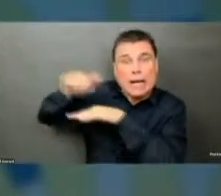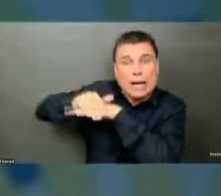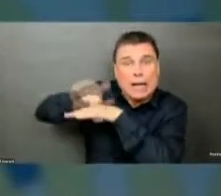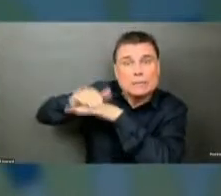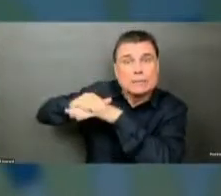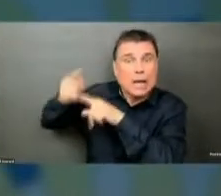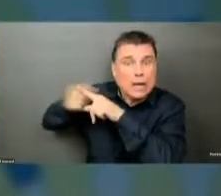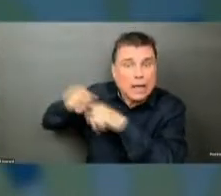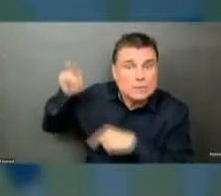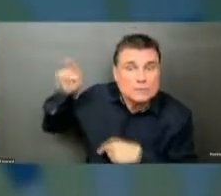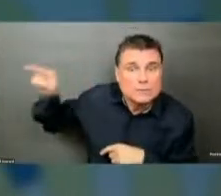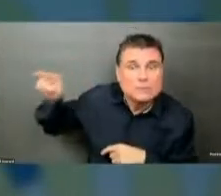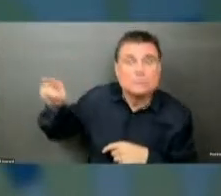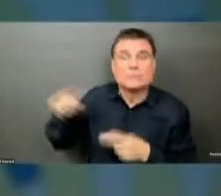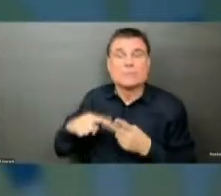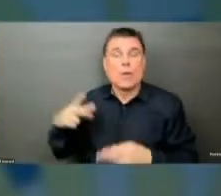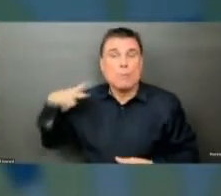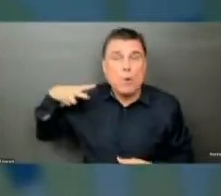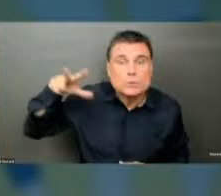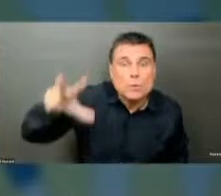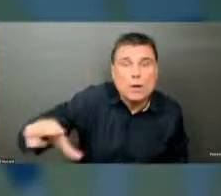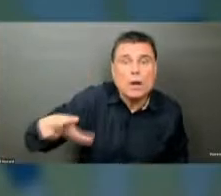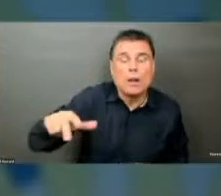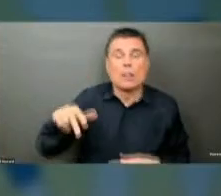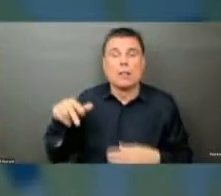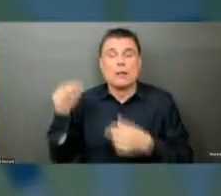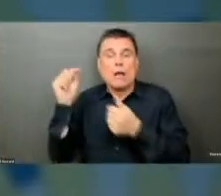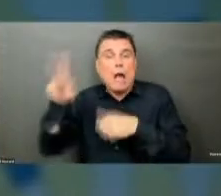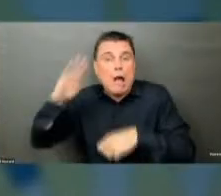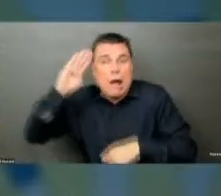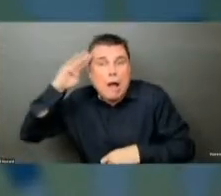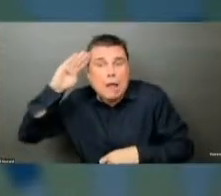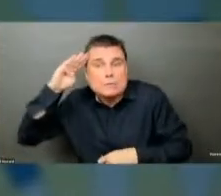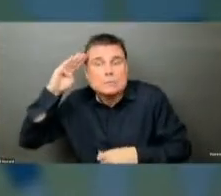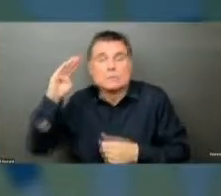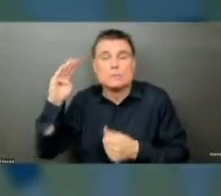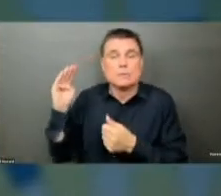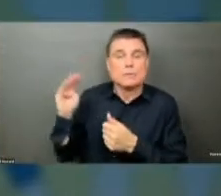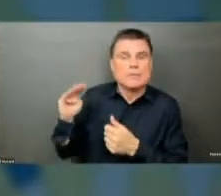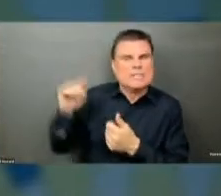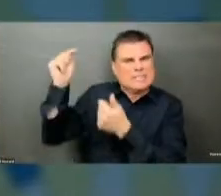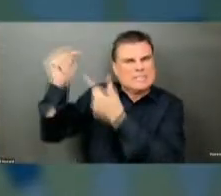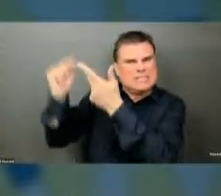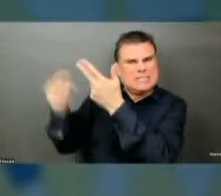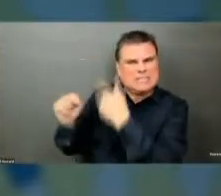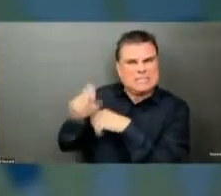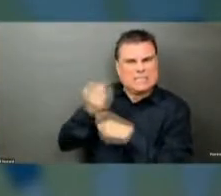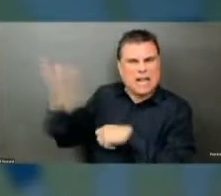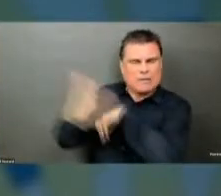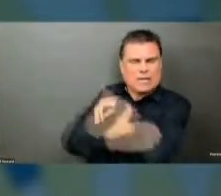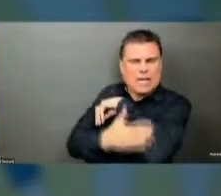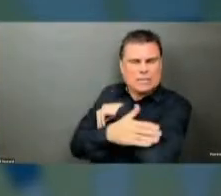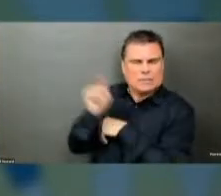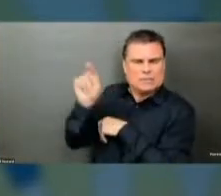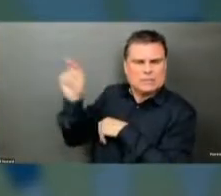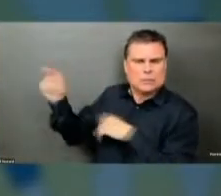Ireland, related to more infective variants that have arisen in the last few months.